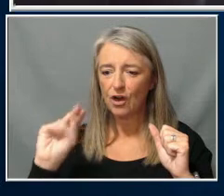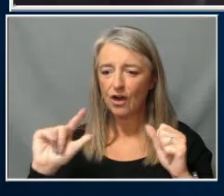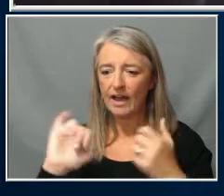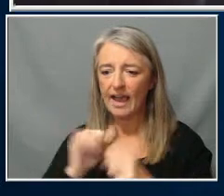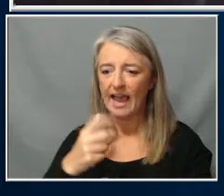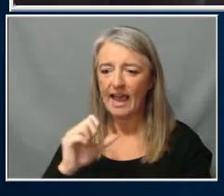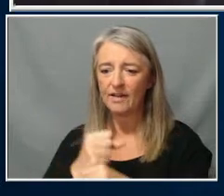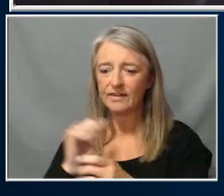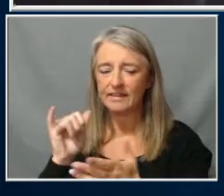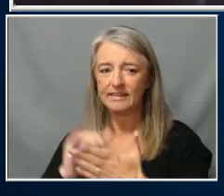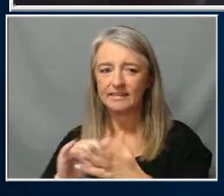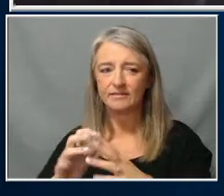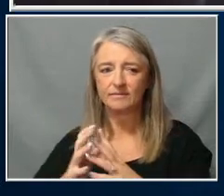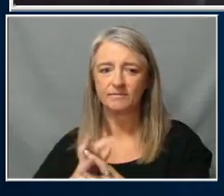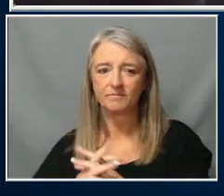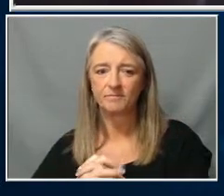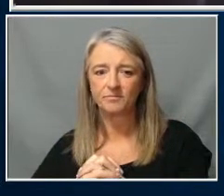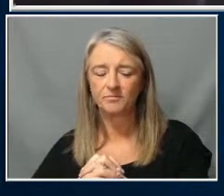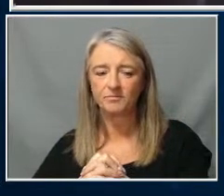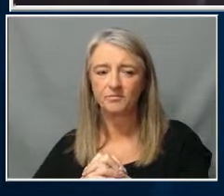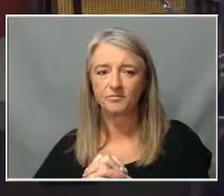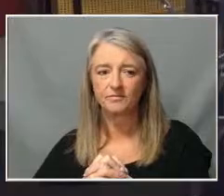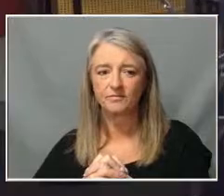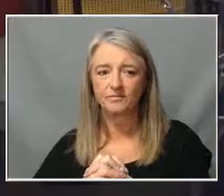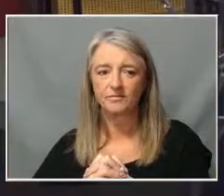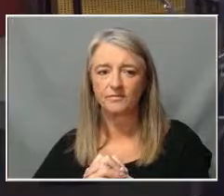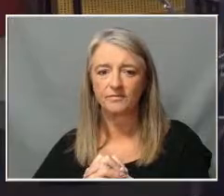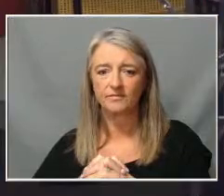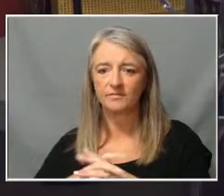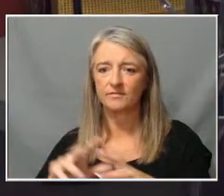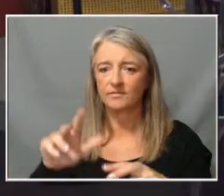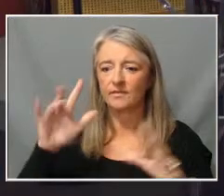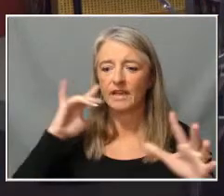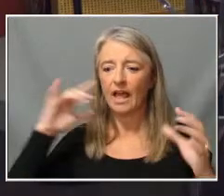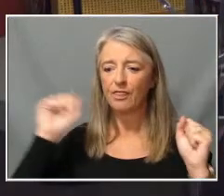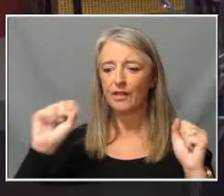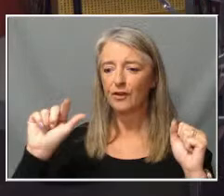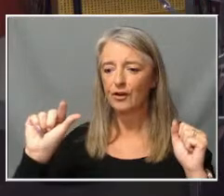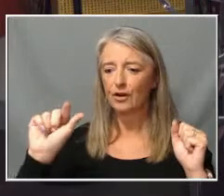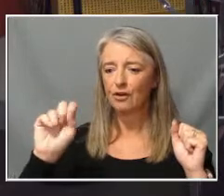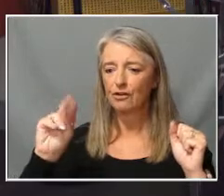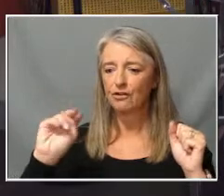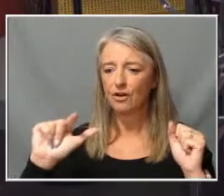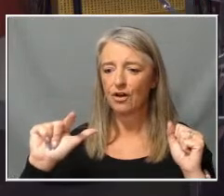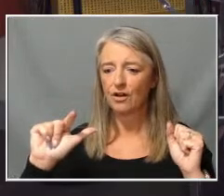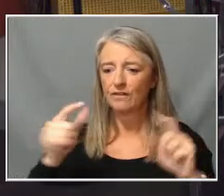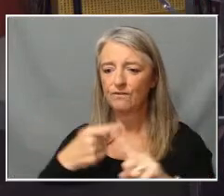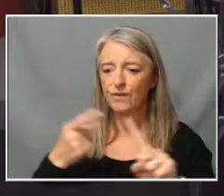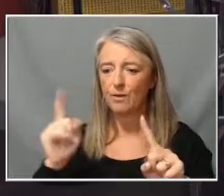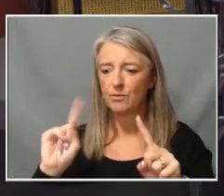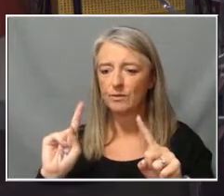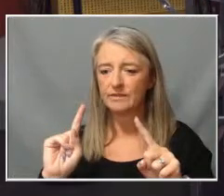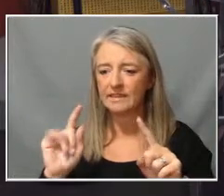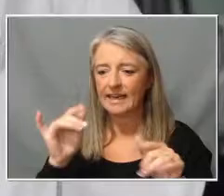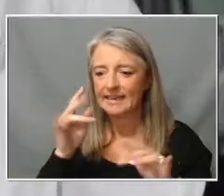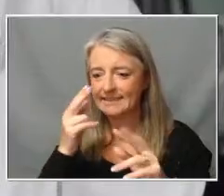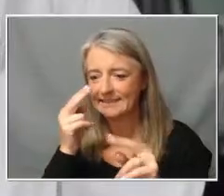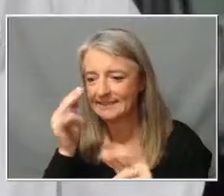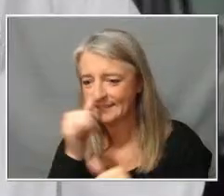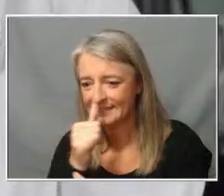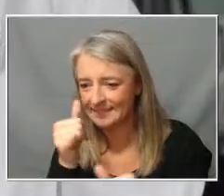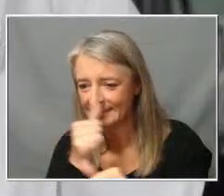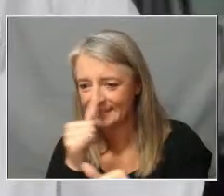Yeah, Billy, how did you get the name Thunder Gong? Where did this come from? So it's nonsense, but